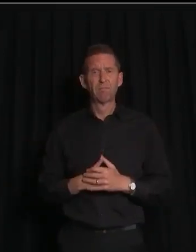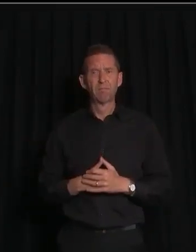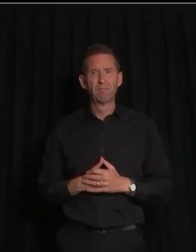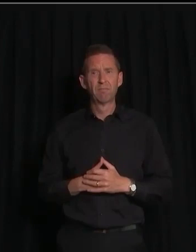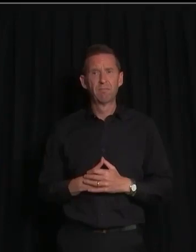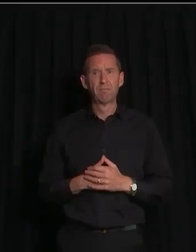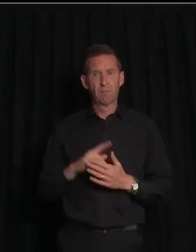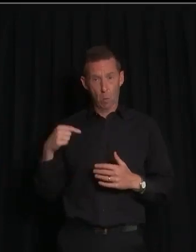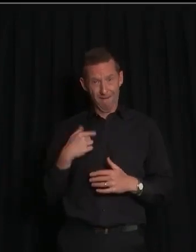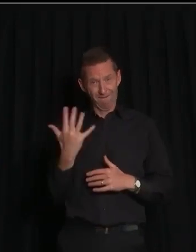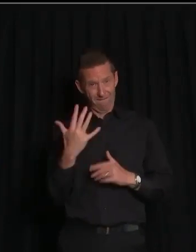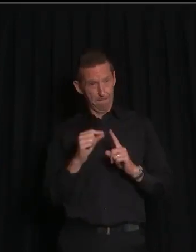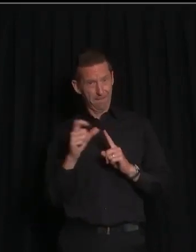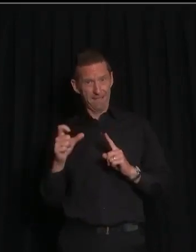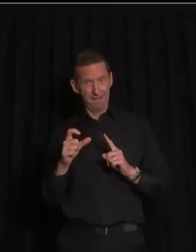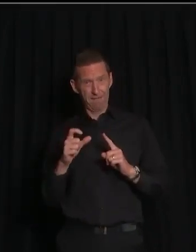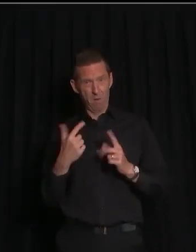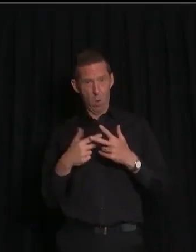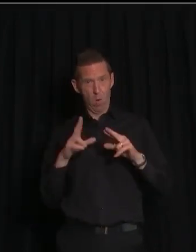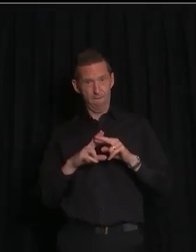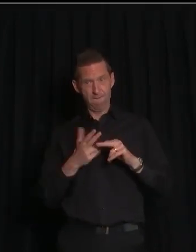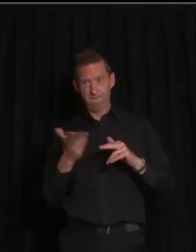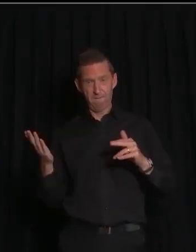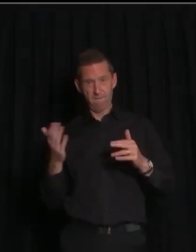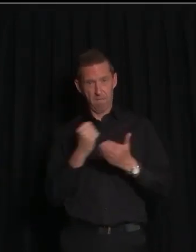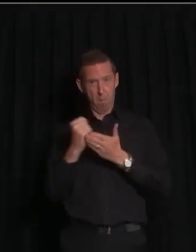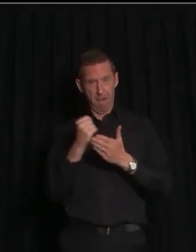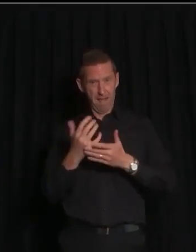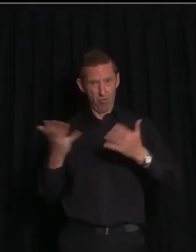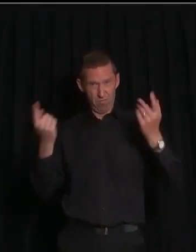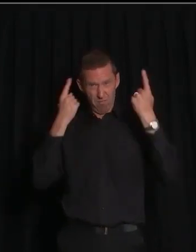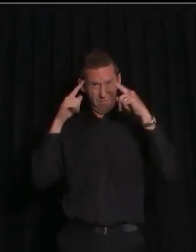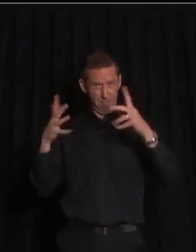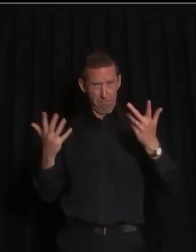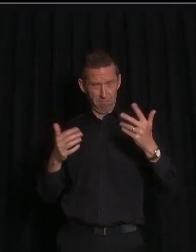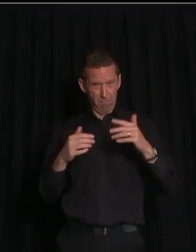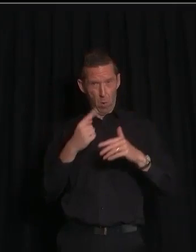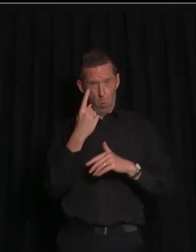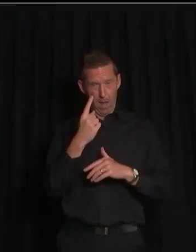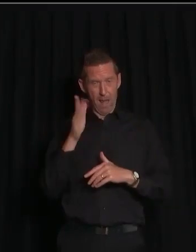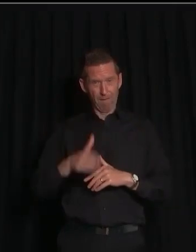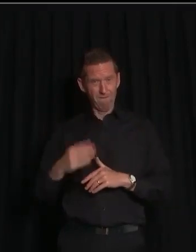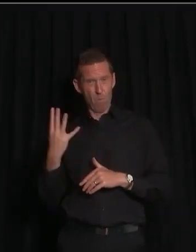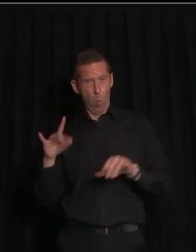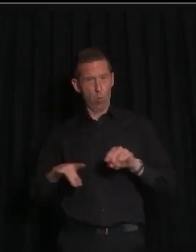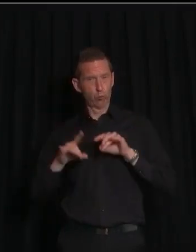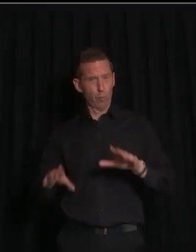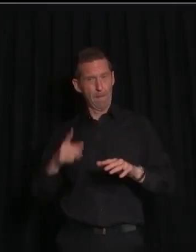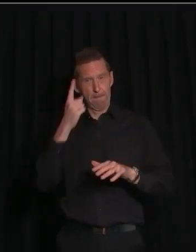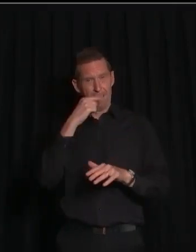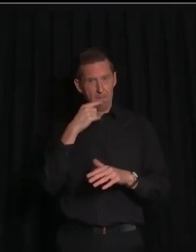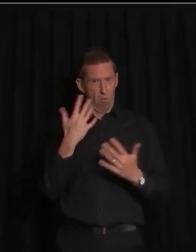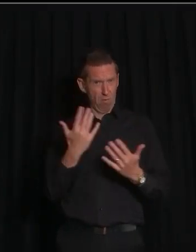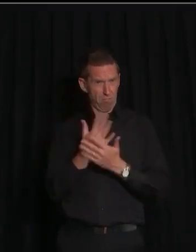we're 15% of the population. That's billions of people. It's 1 in 4 Australians,